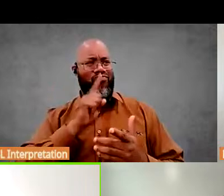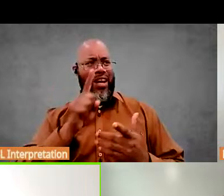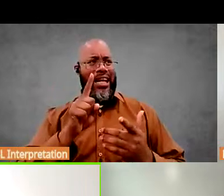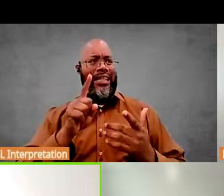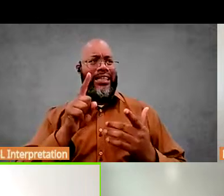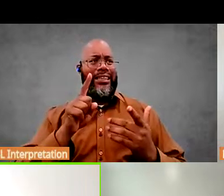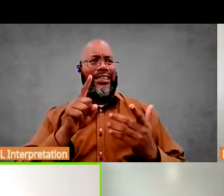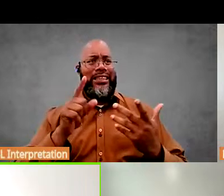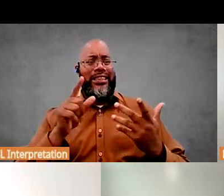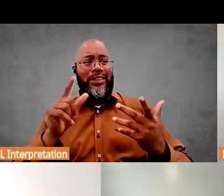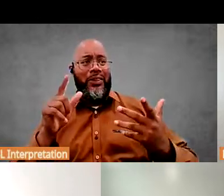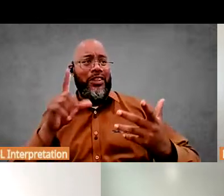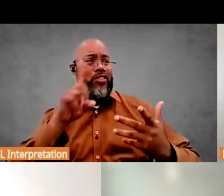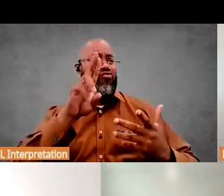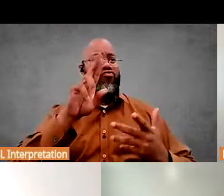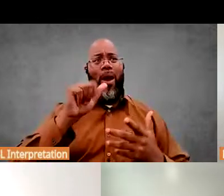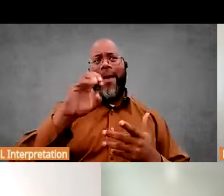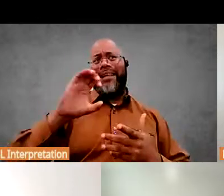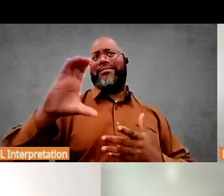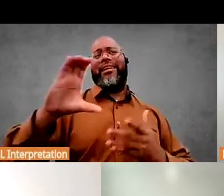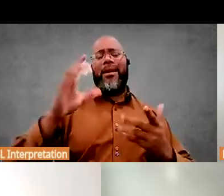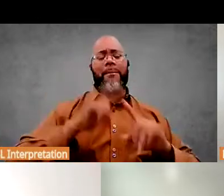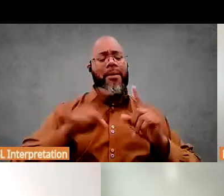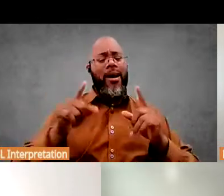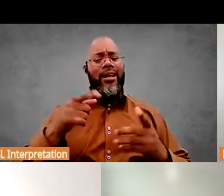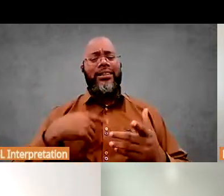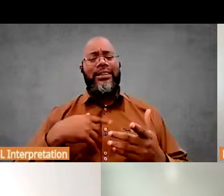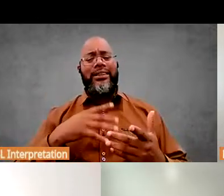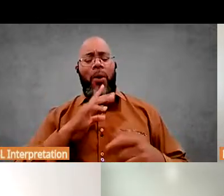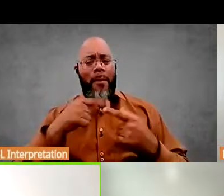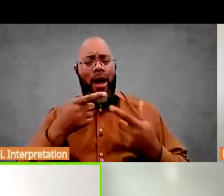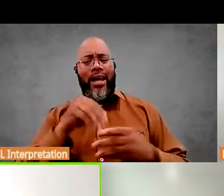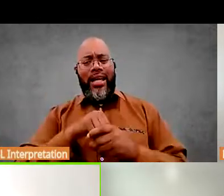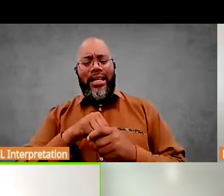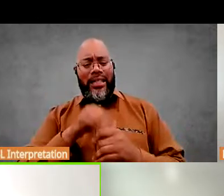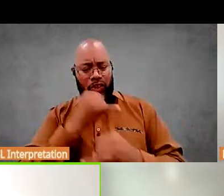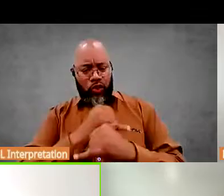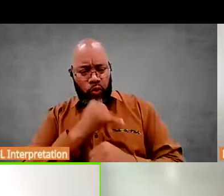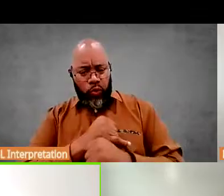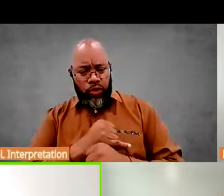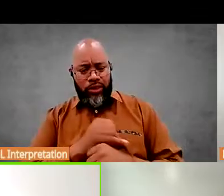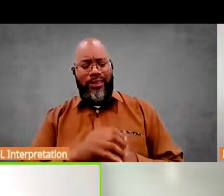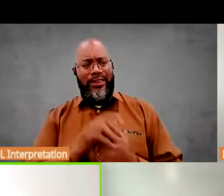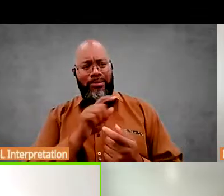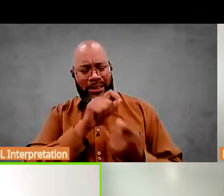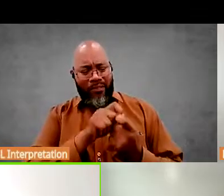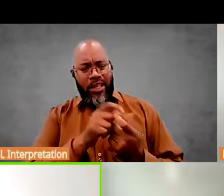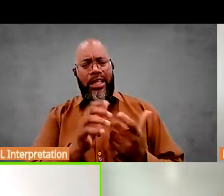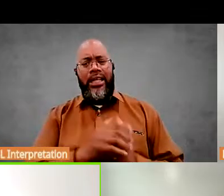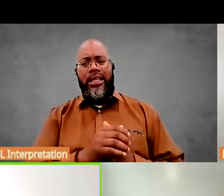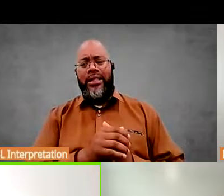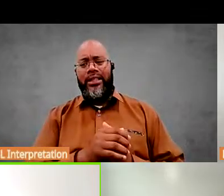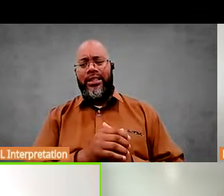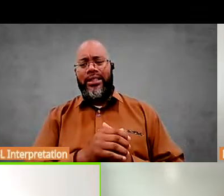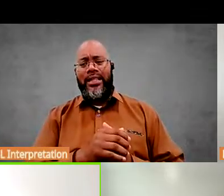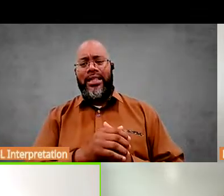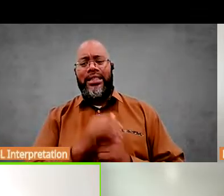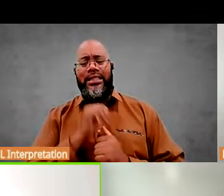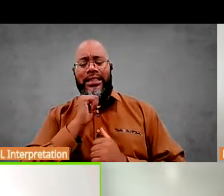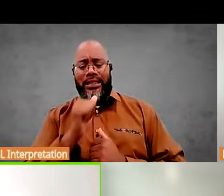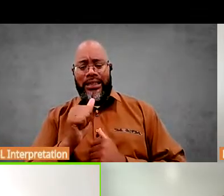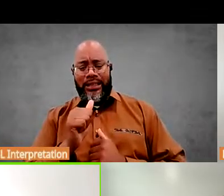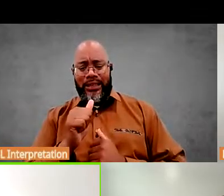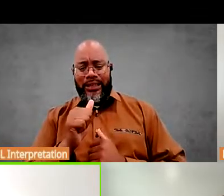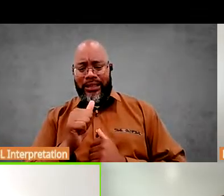dramatic, but specifically being within institutions that did not cater